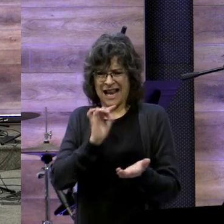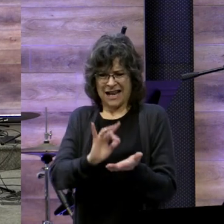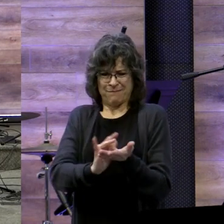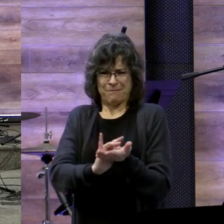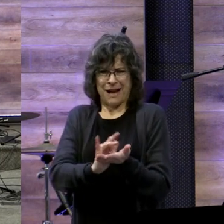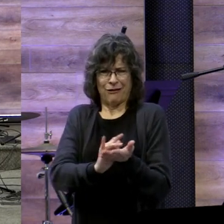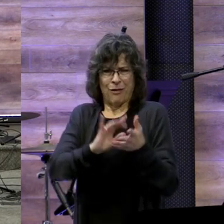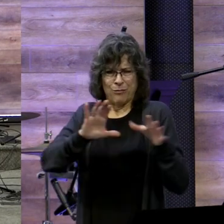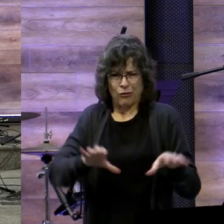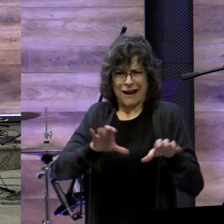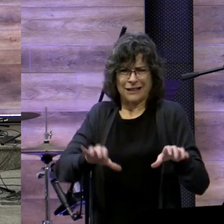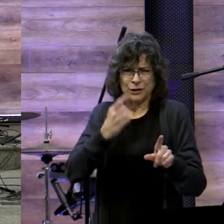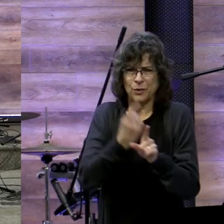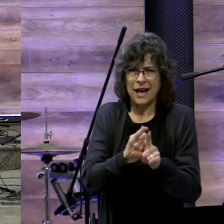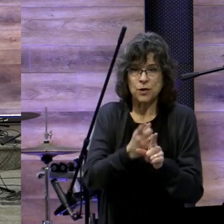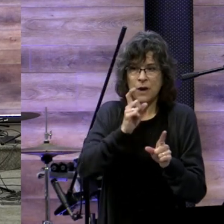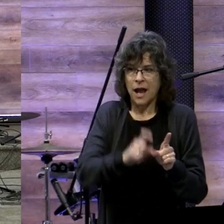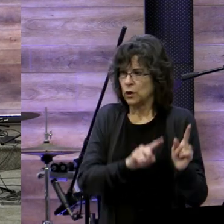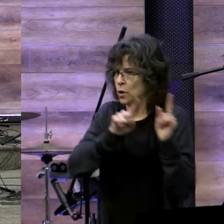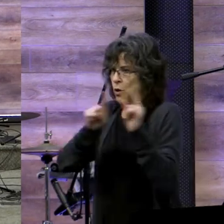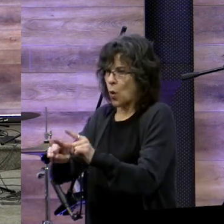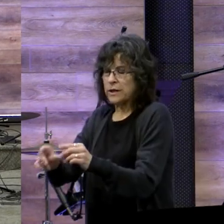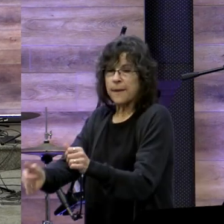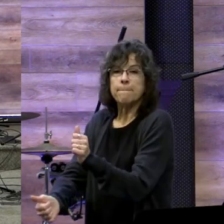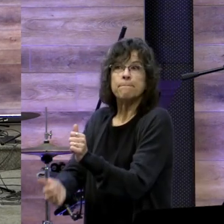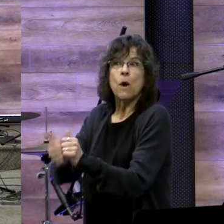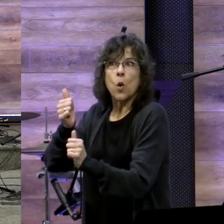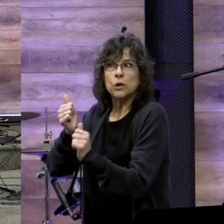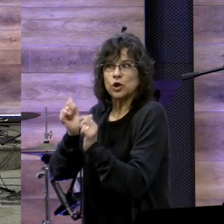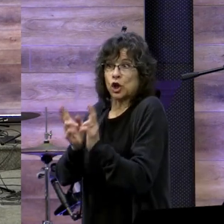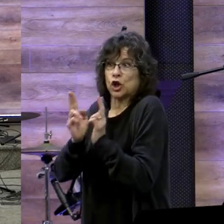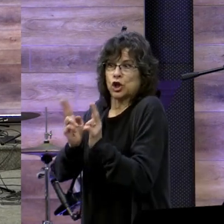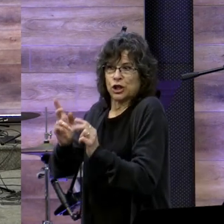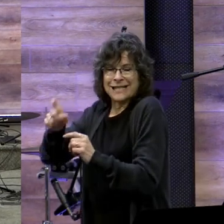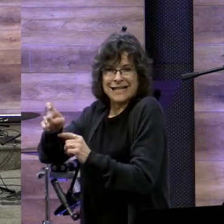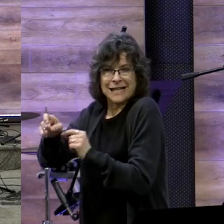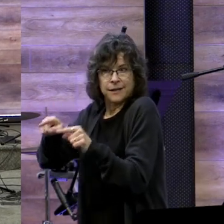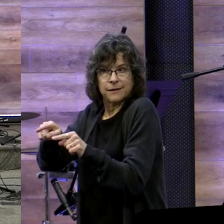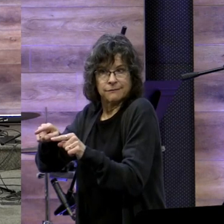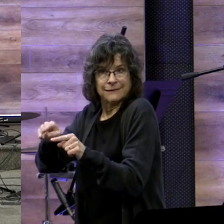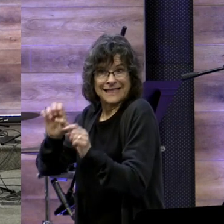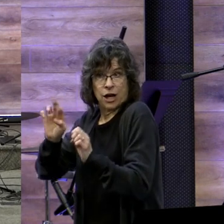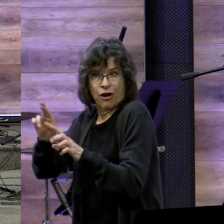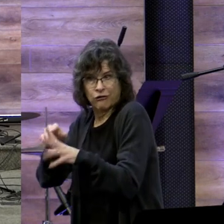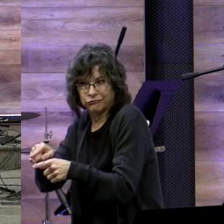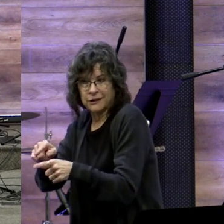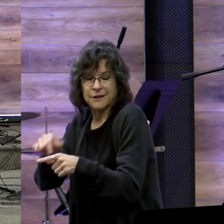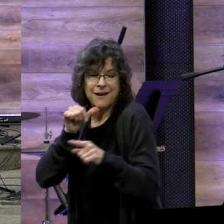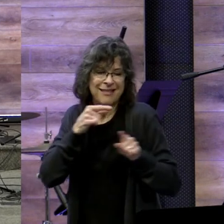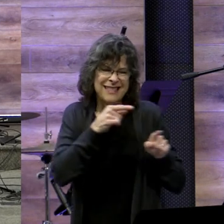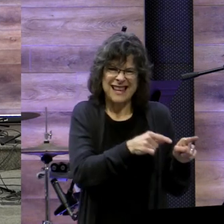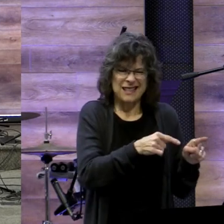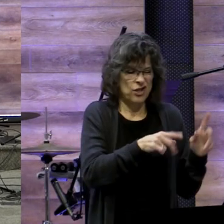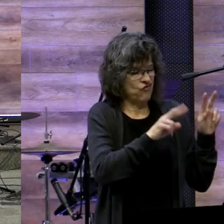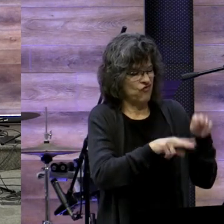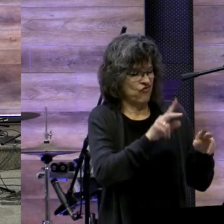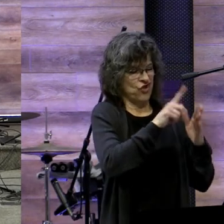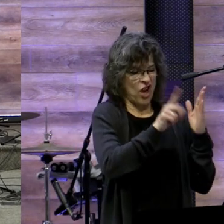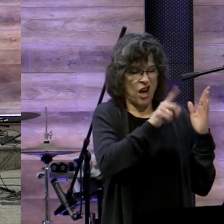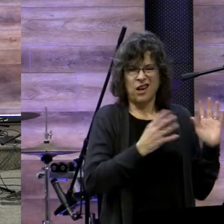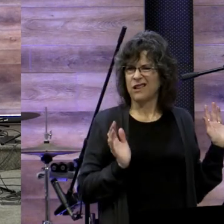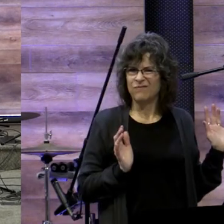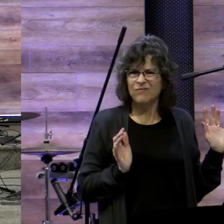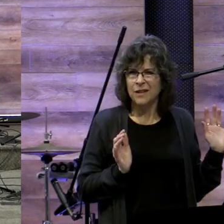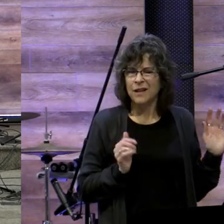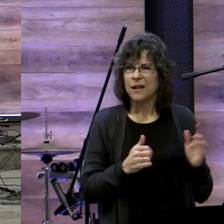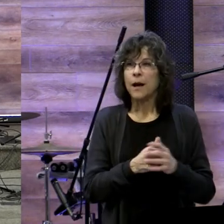the urgent need first, and then you move on to the lesser needs, the ones that aren't as urgent. But